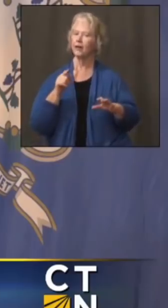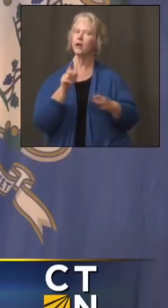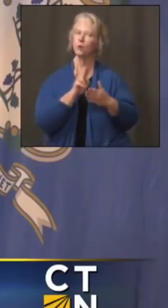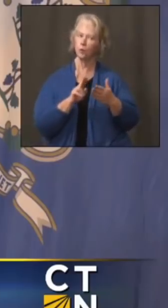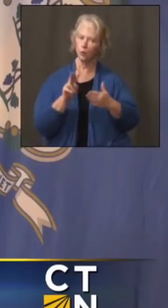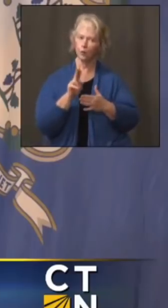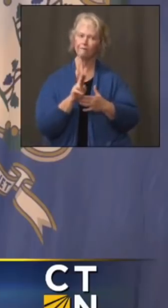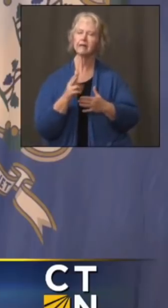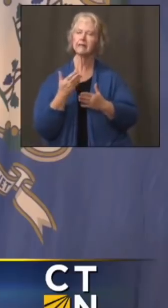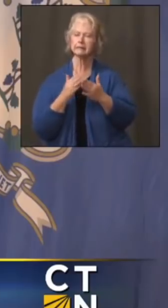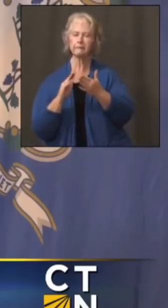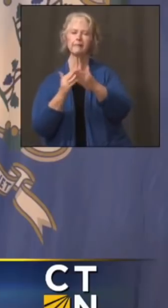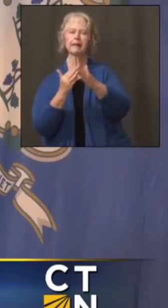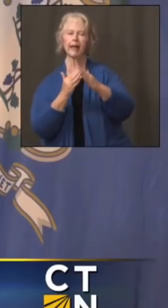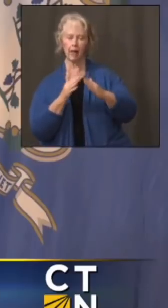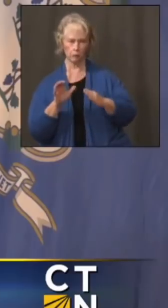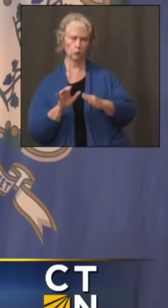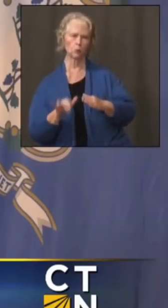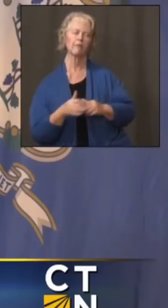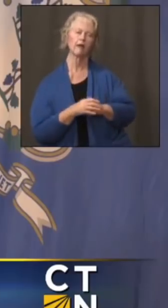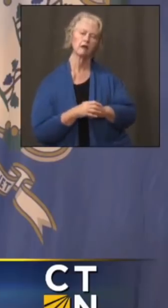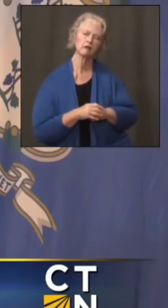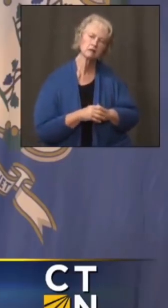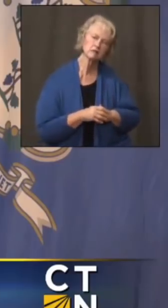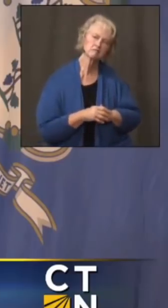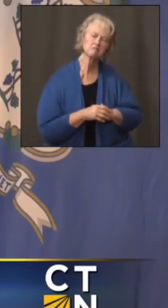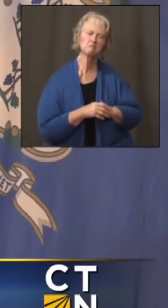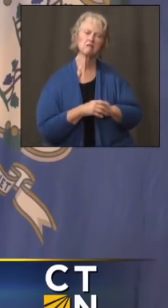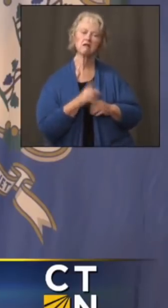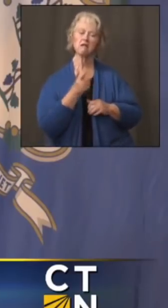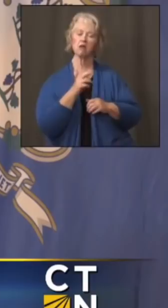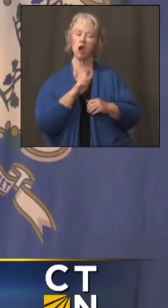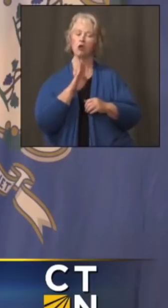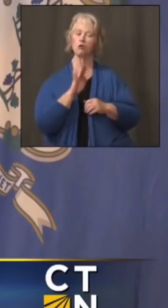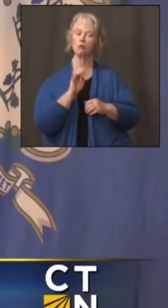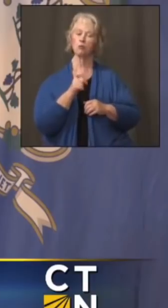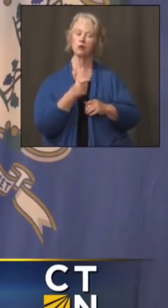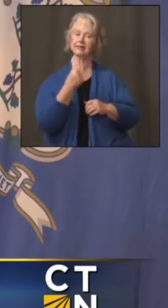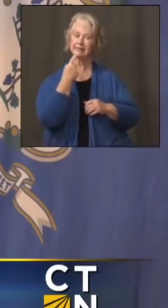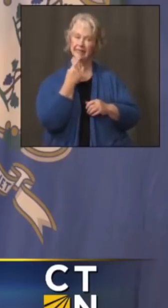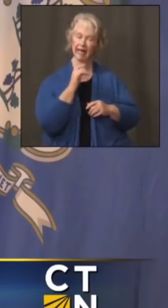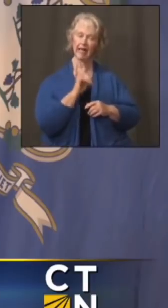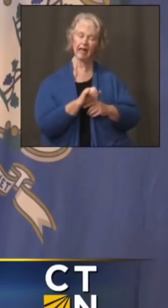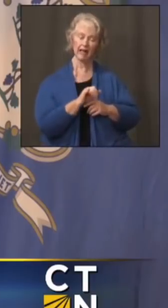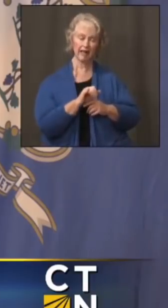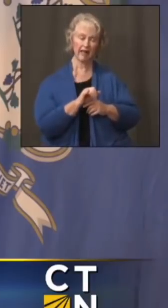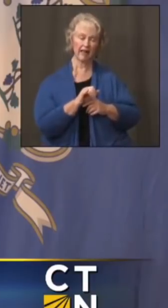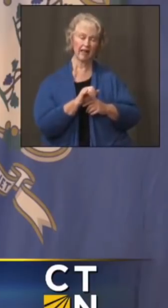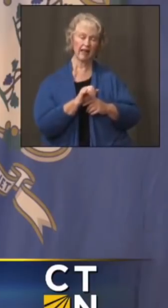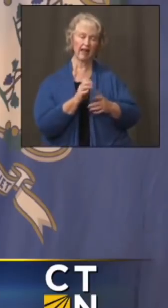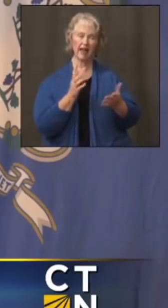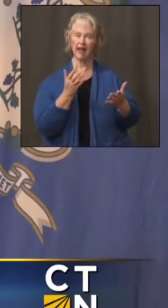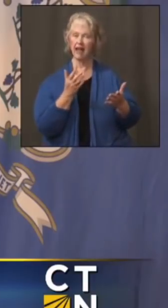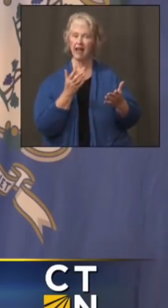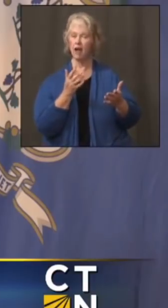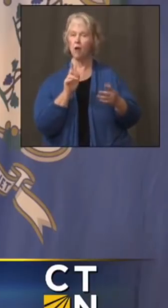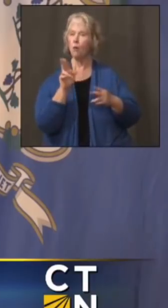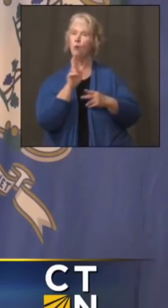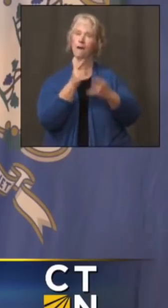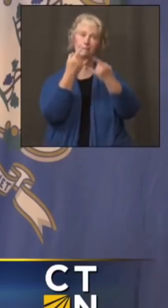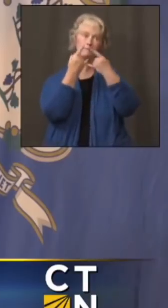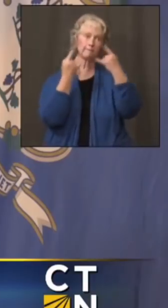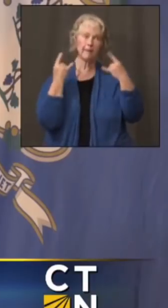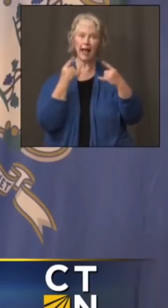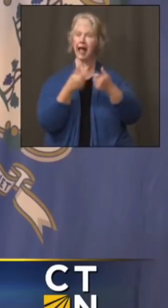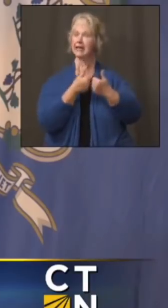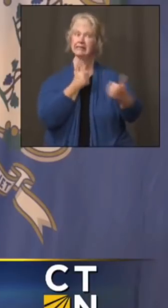our municipalities now. And one of the things that Burke said was, rather than just simply always say, wear the mask and social distance,